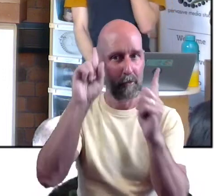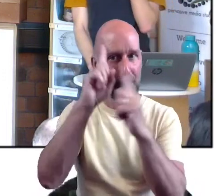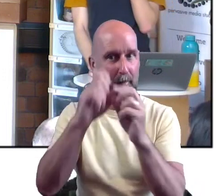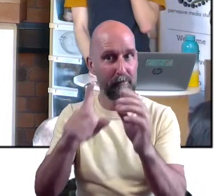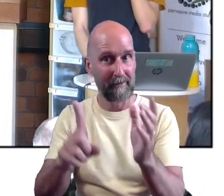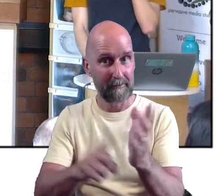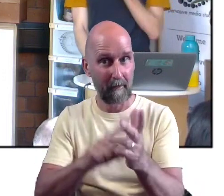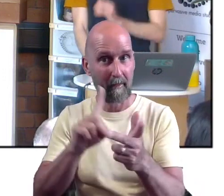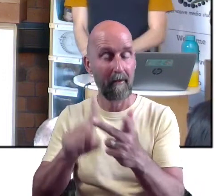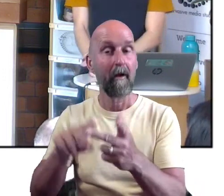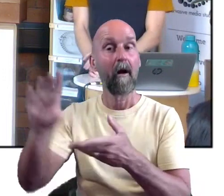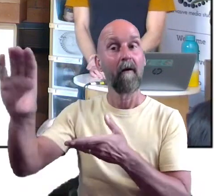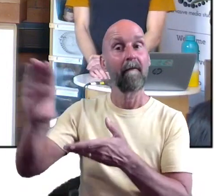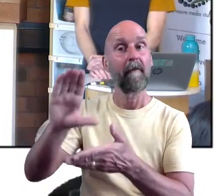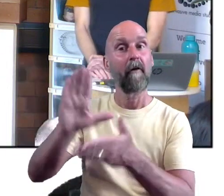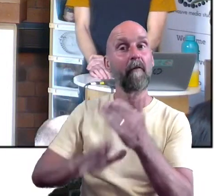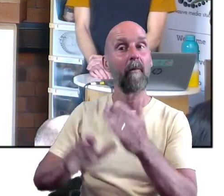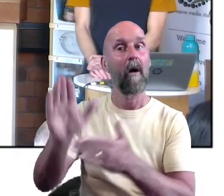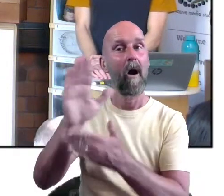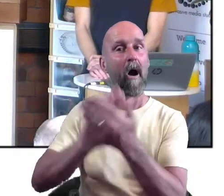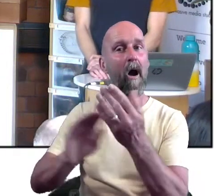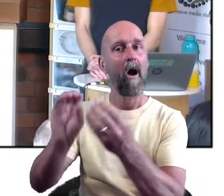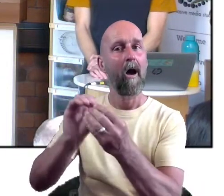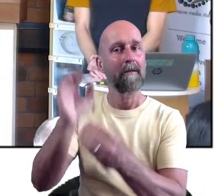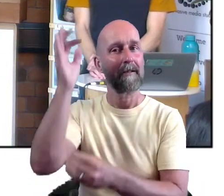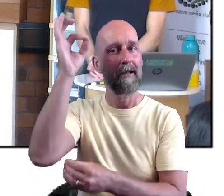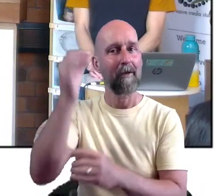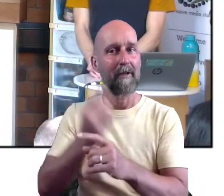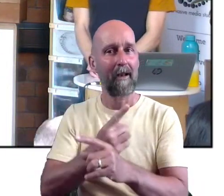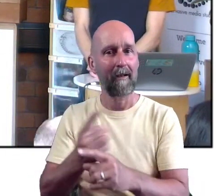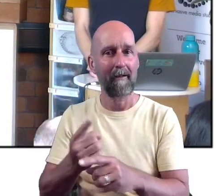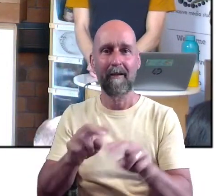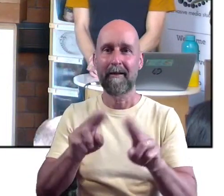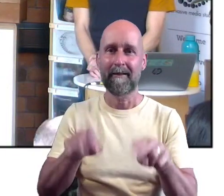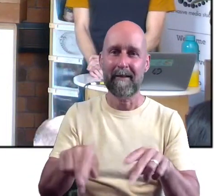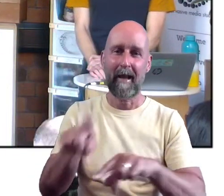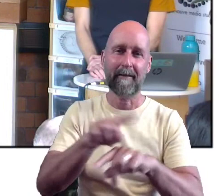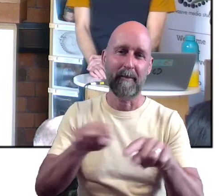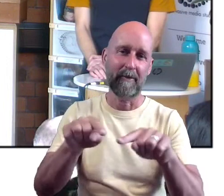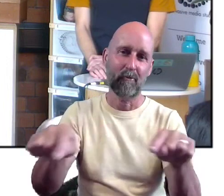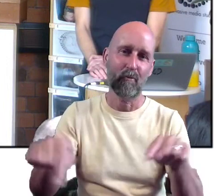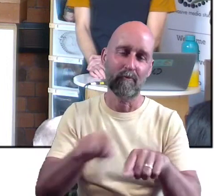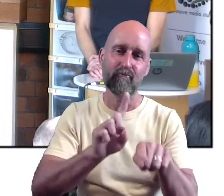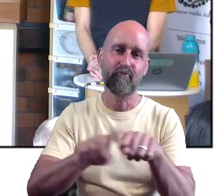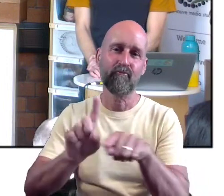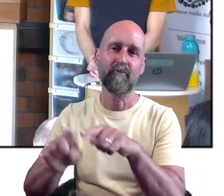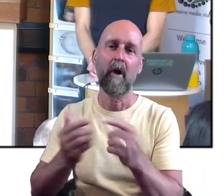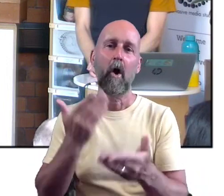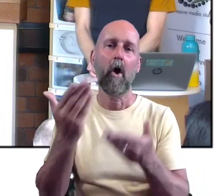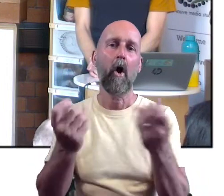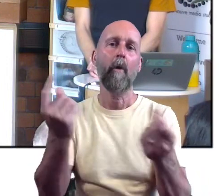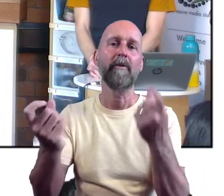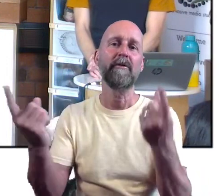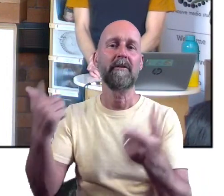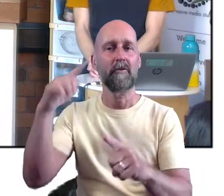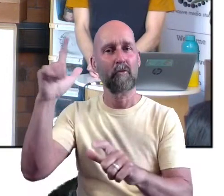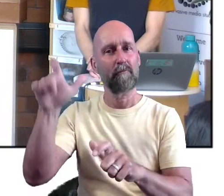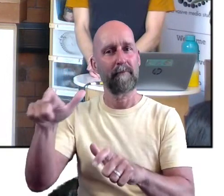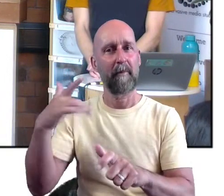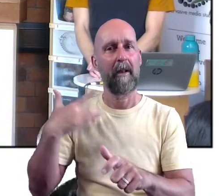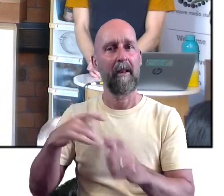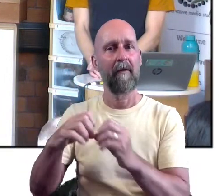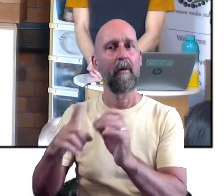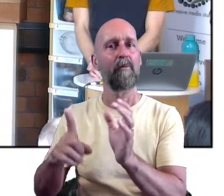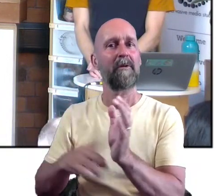Council England. And we offer studio space, desks, meeting rooms, events, and opportunities, all for free to our residents as part of a spirit of generosity and